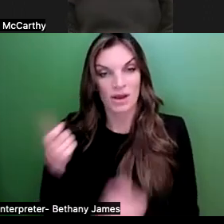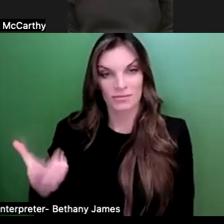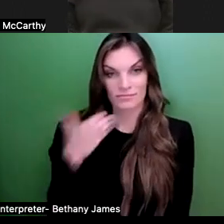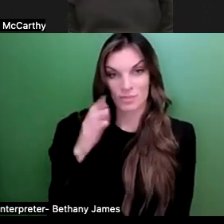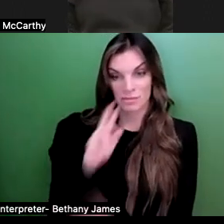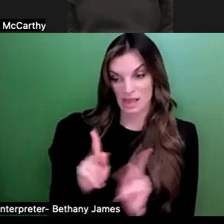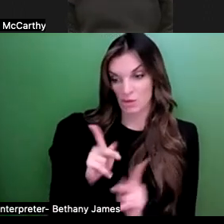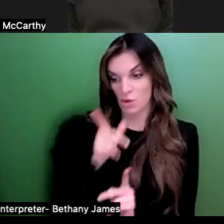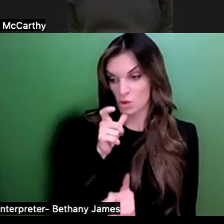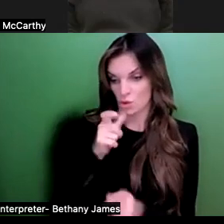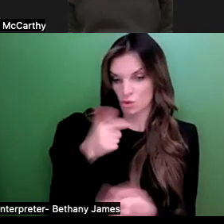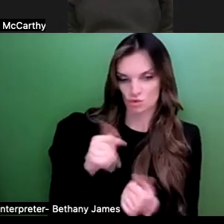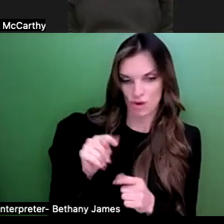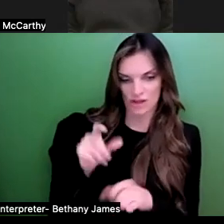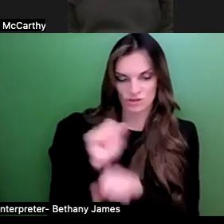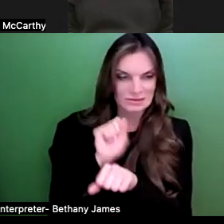if you want to talk about affordability,